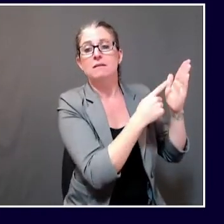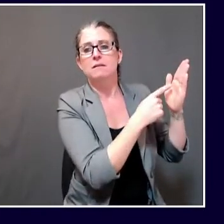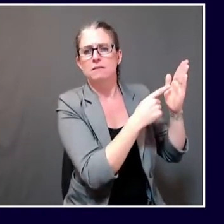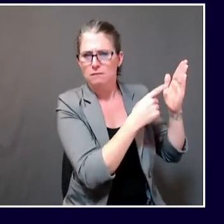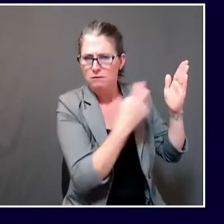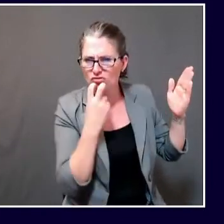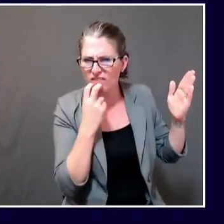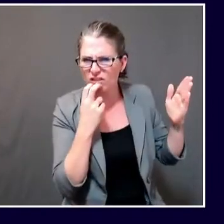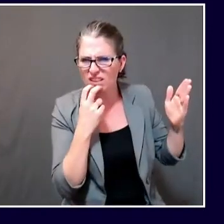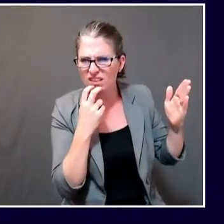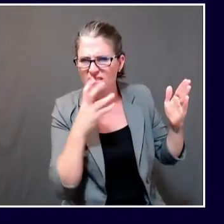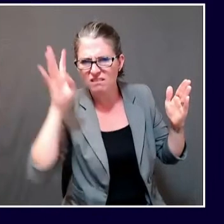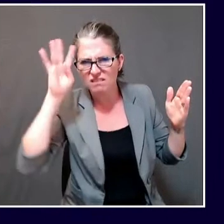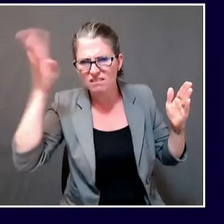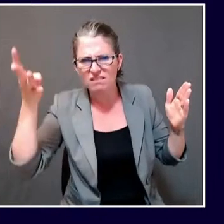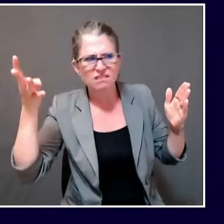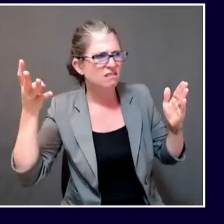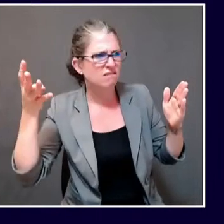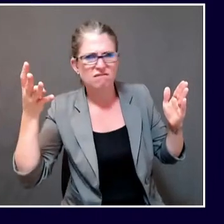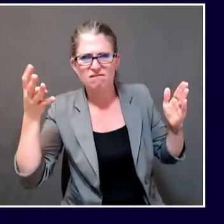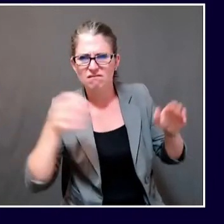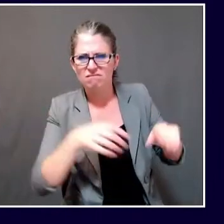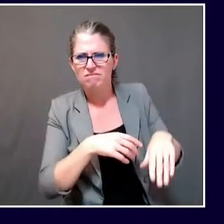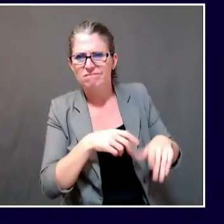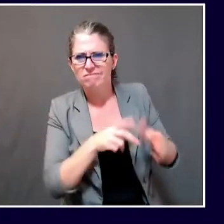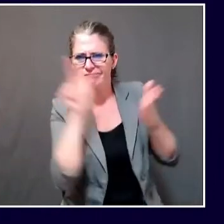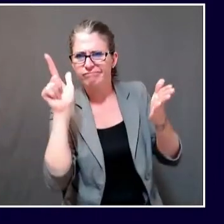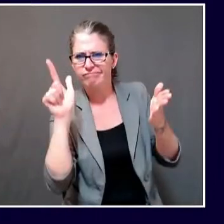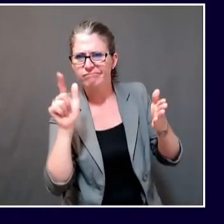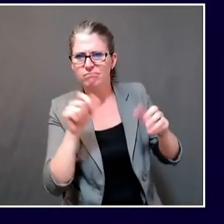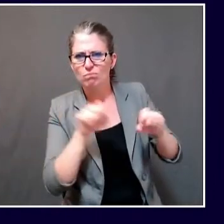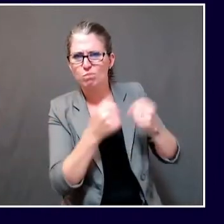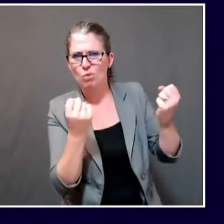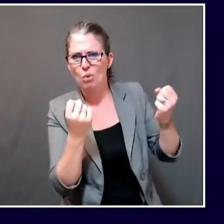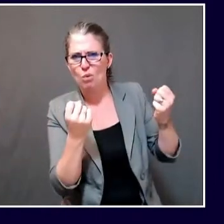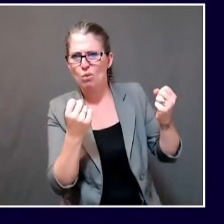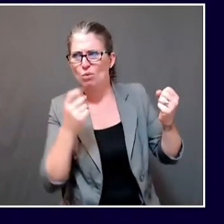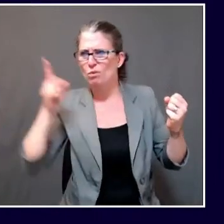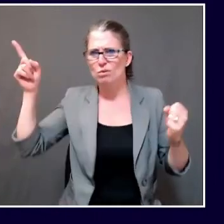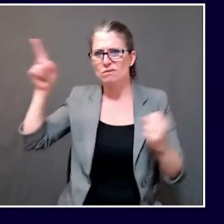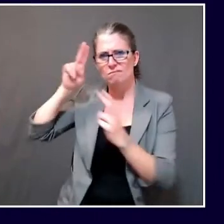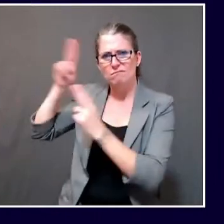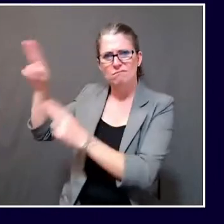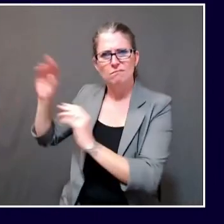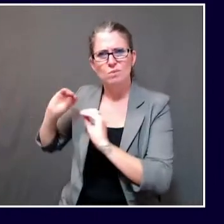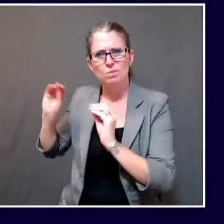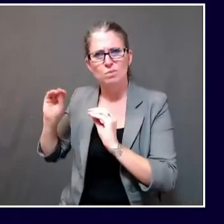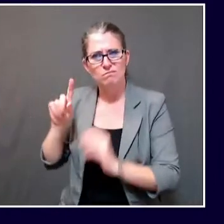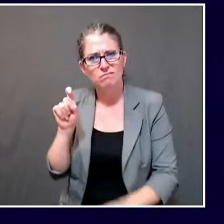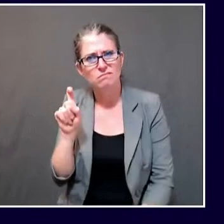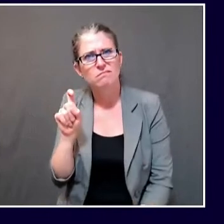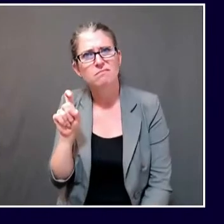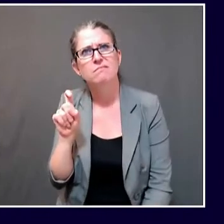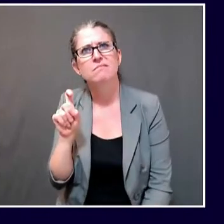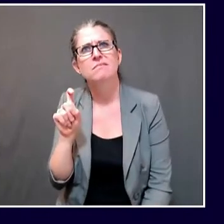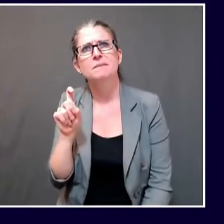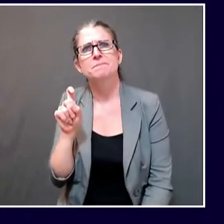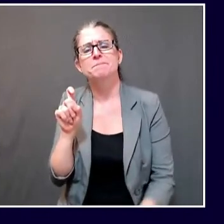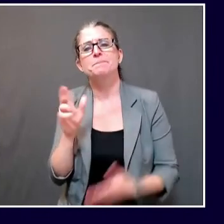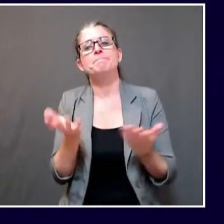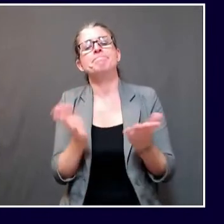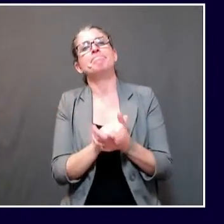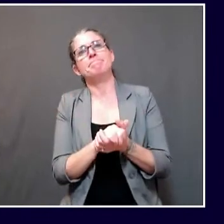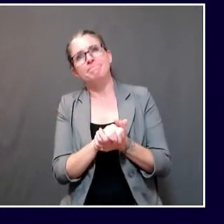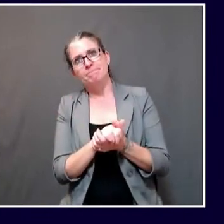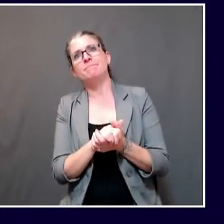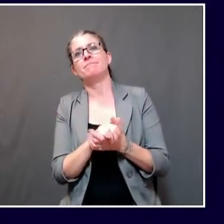made aware of this information. I personally have only been made aware of it just in the last hour and change. So at this time, we haven't